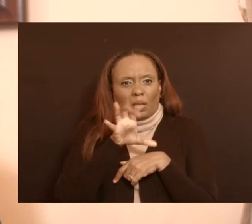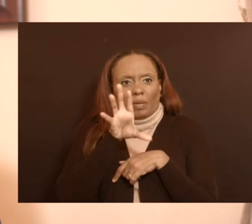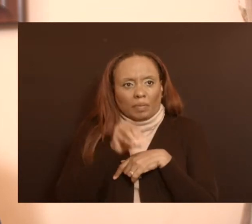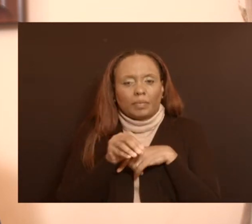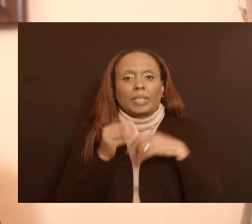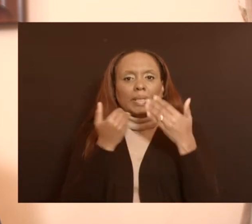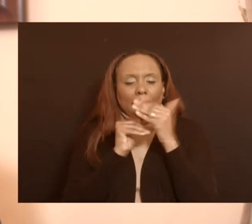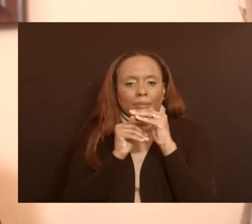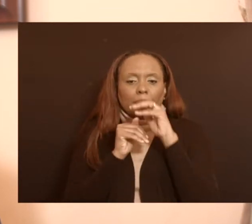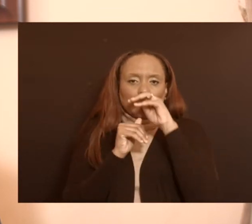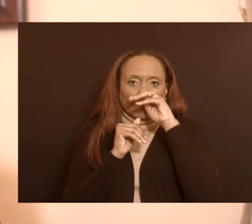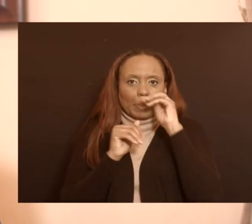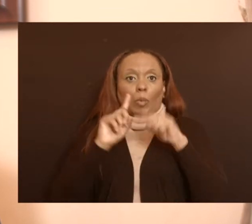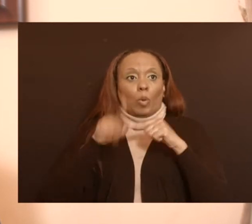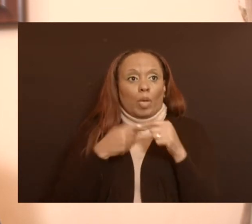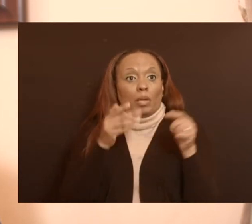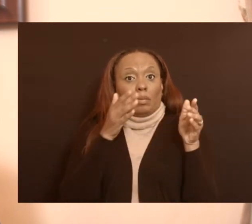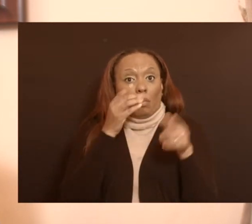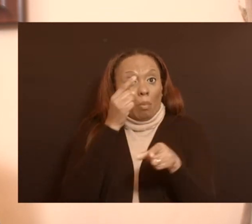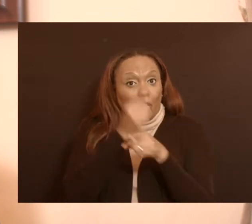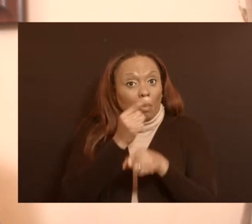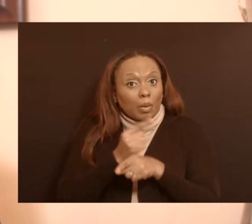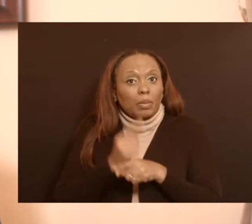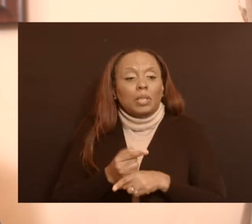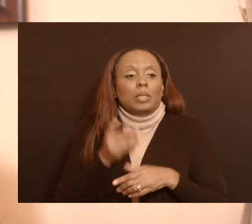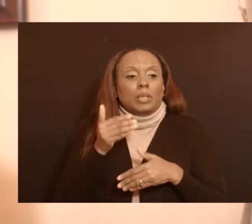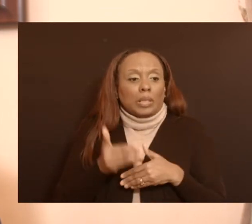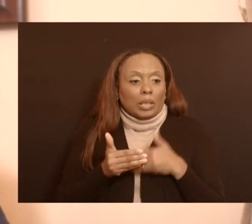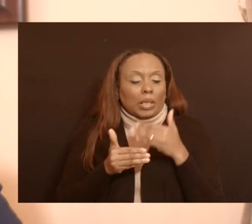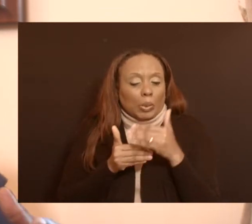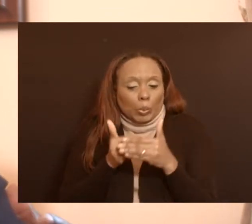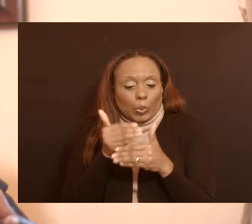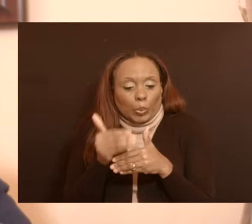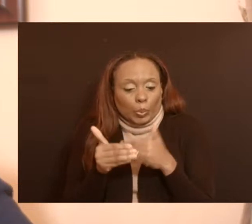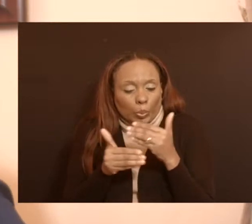can get it done properly, then there may be room for us to